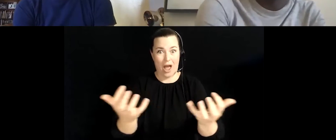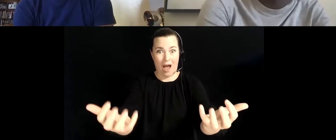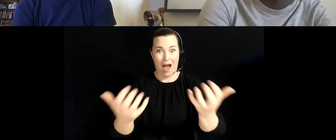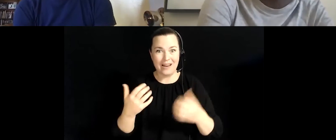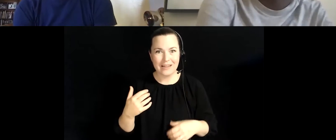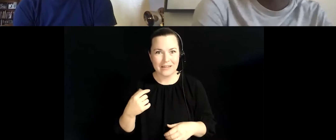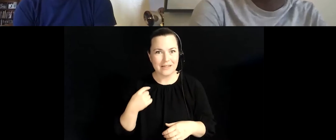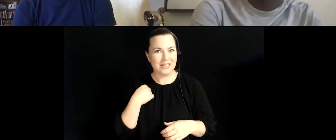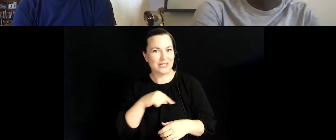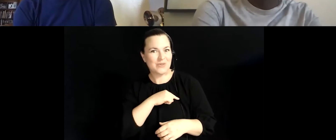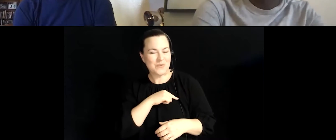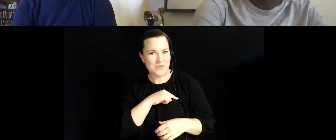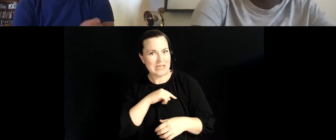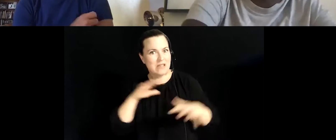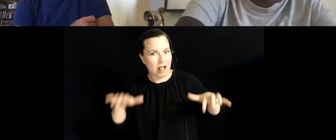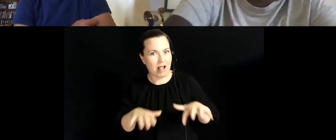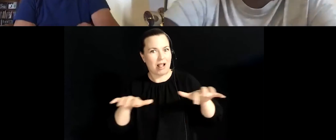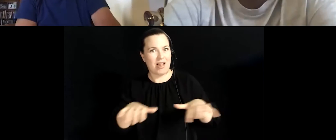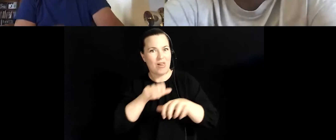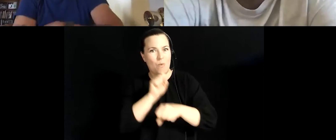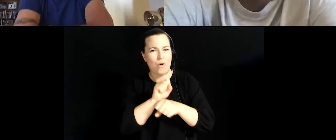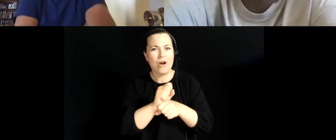fealty through our